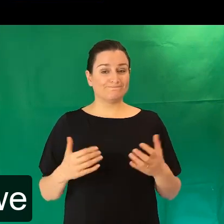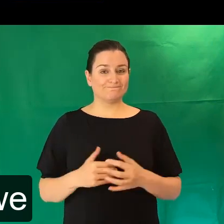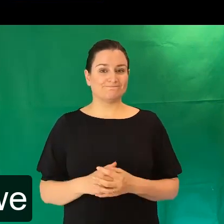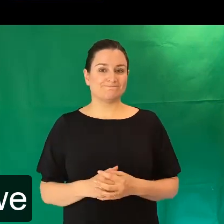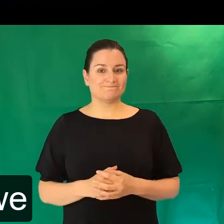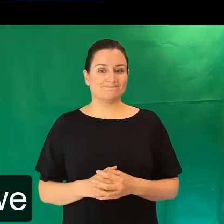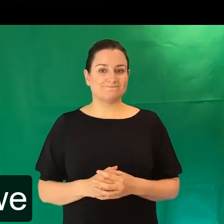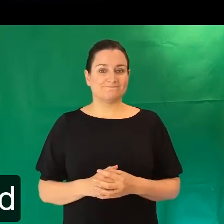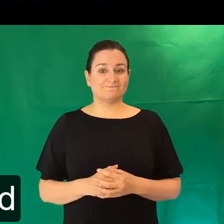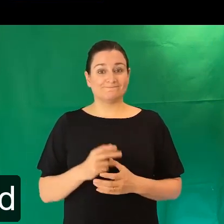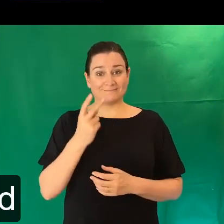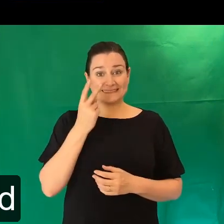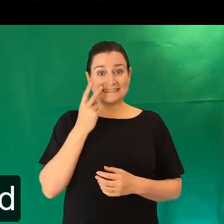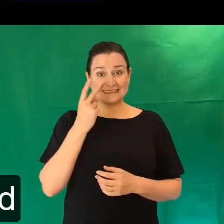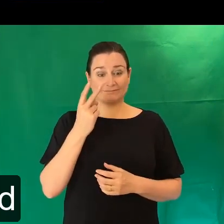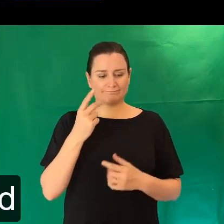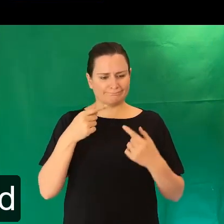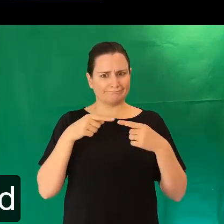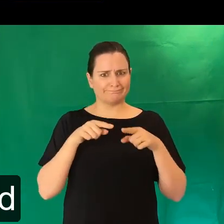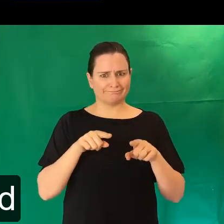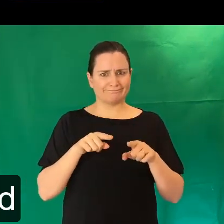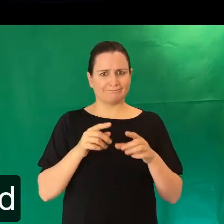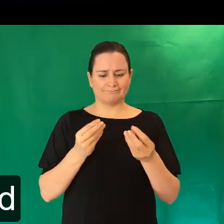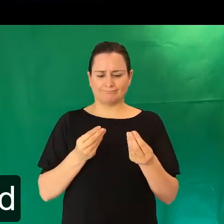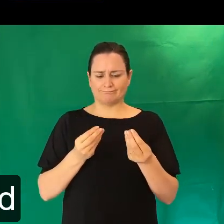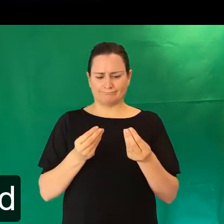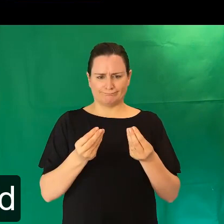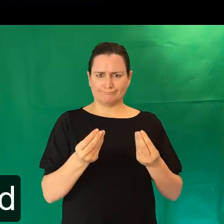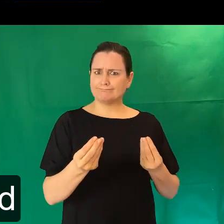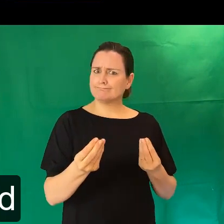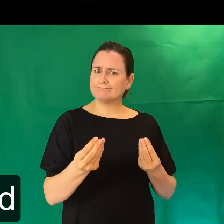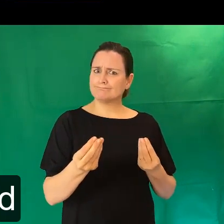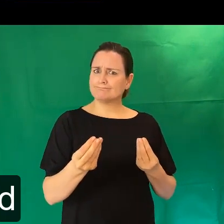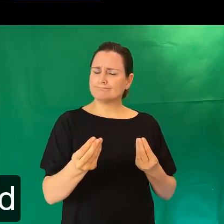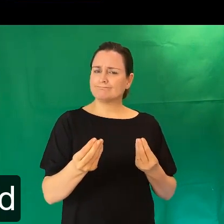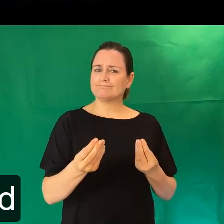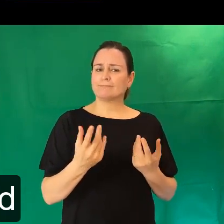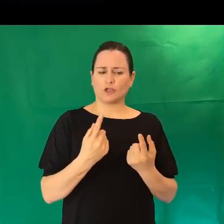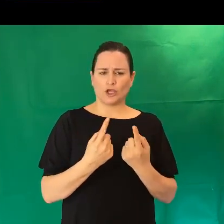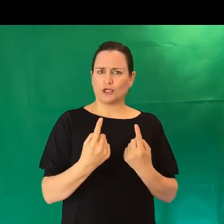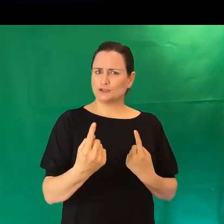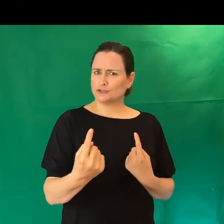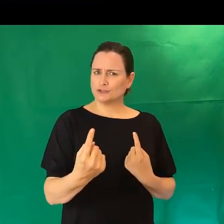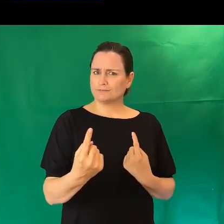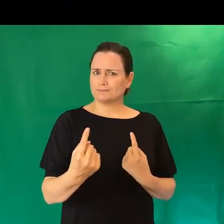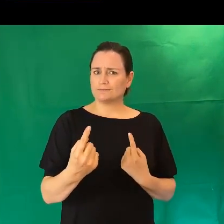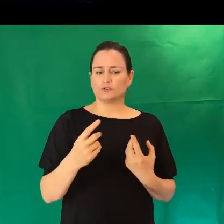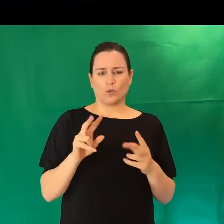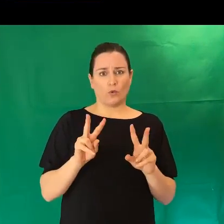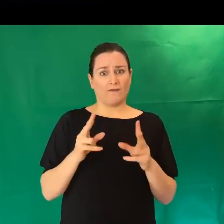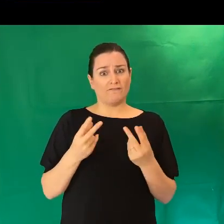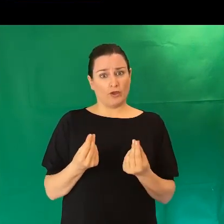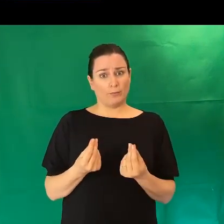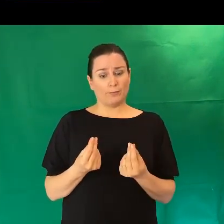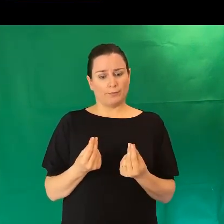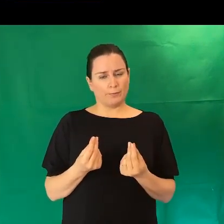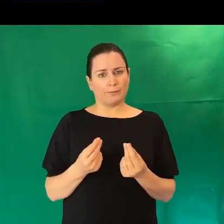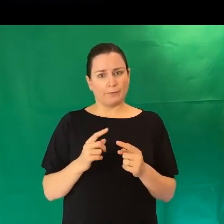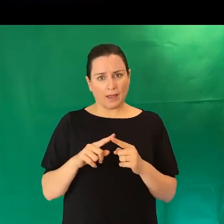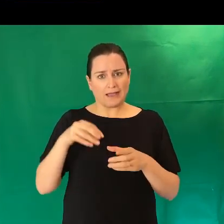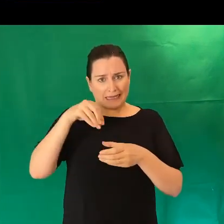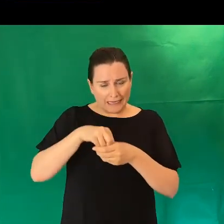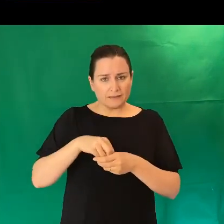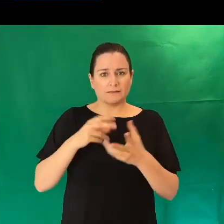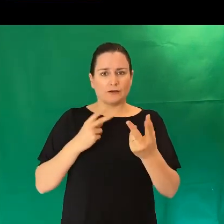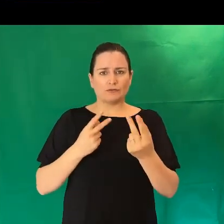Okay, so here again, we see simultaneity of structure embedded in the verb is this